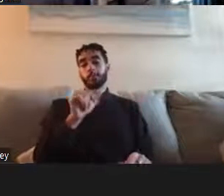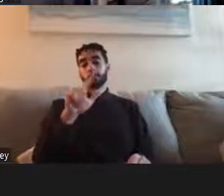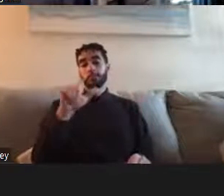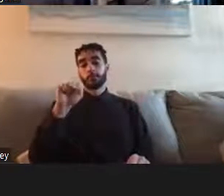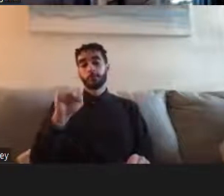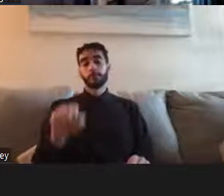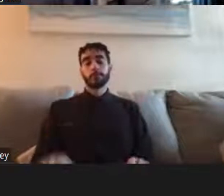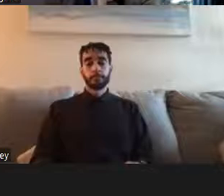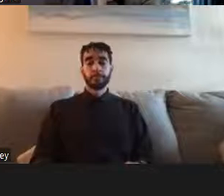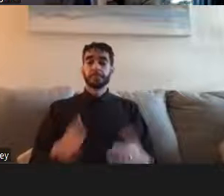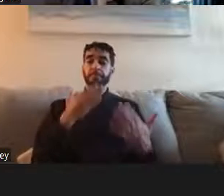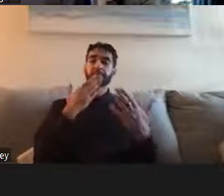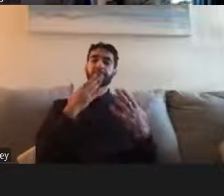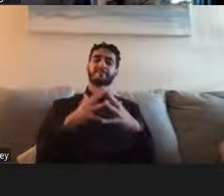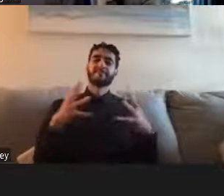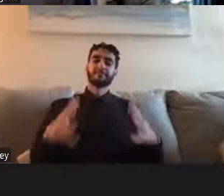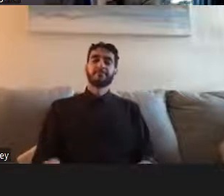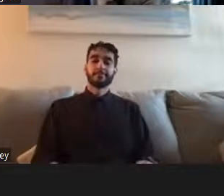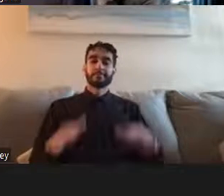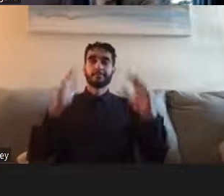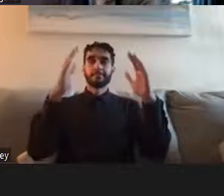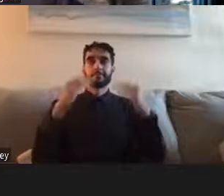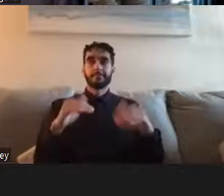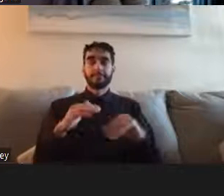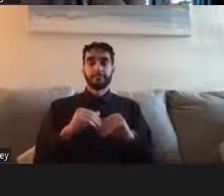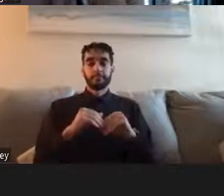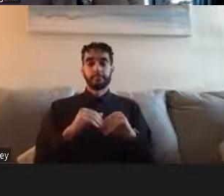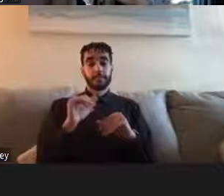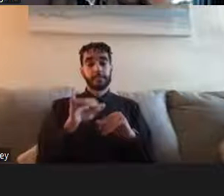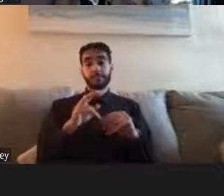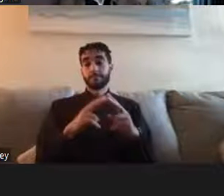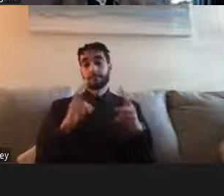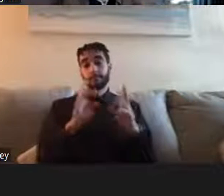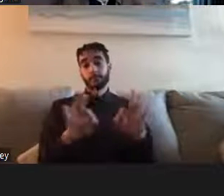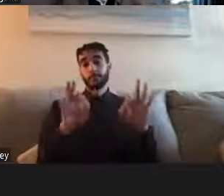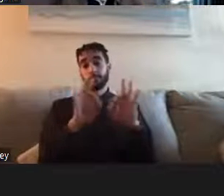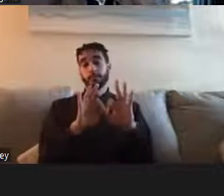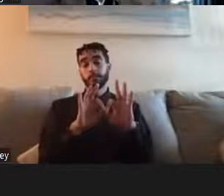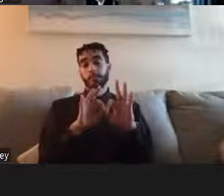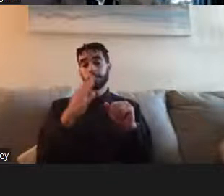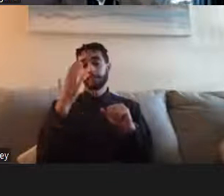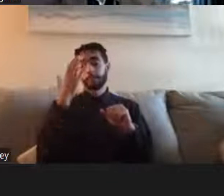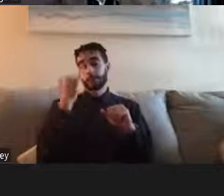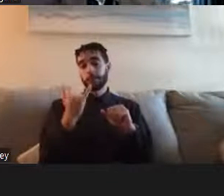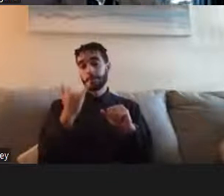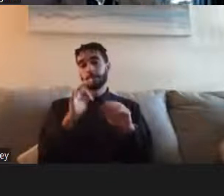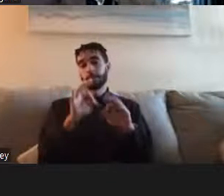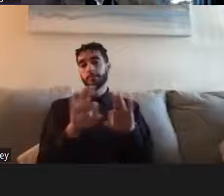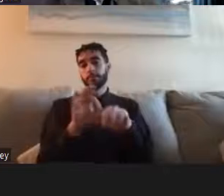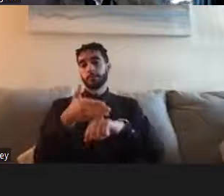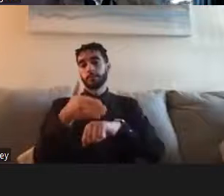much. Well, next topic is also very important, because we need to have updates on